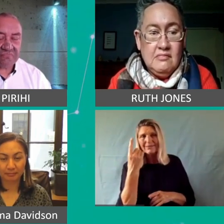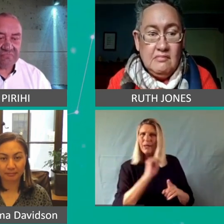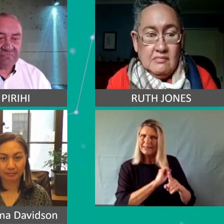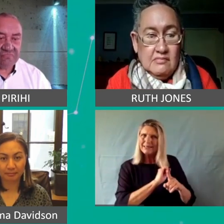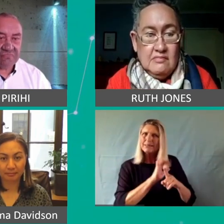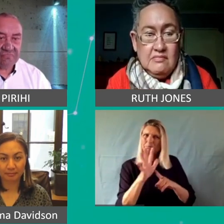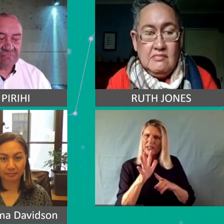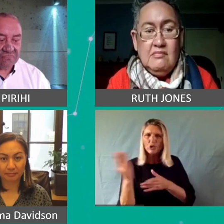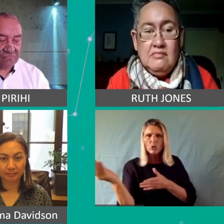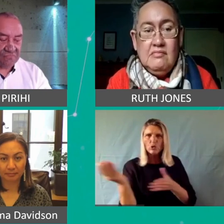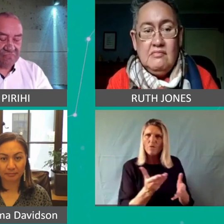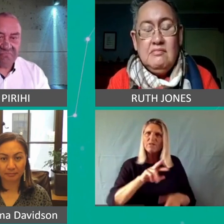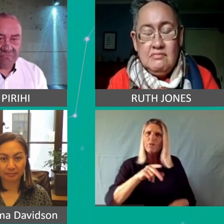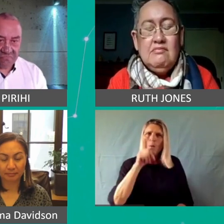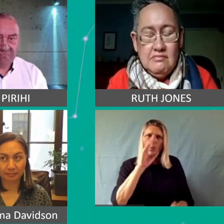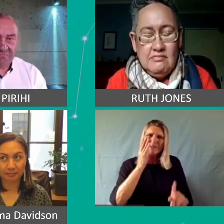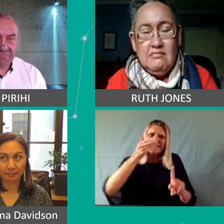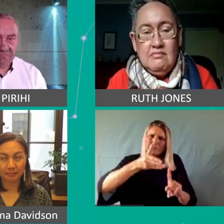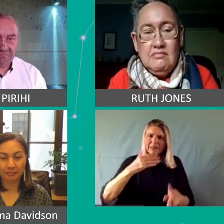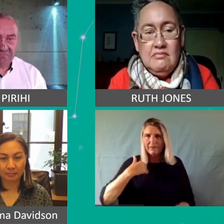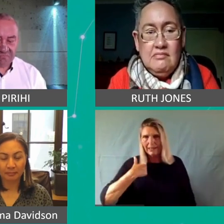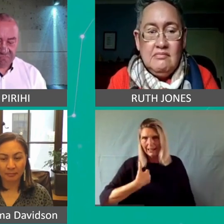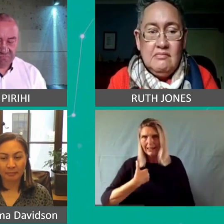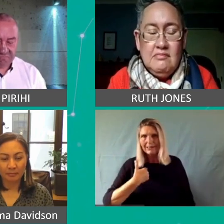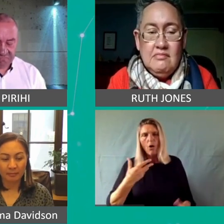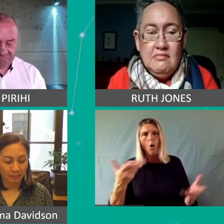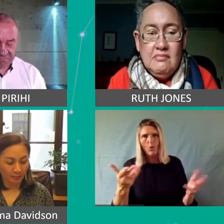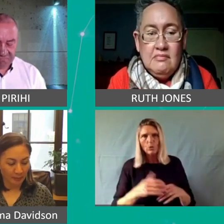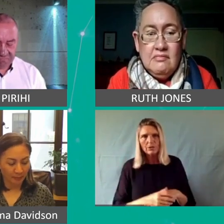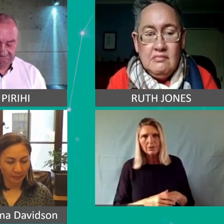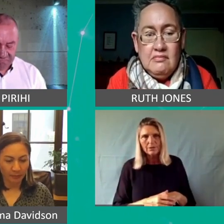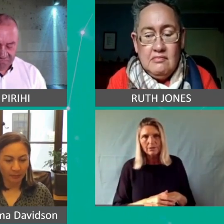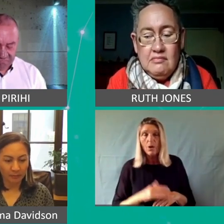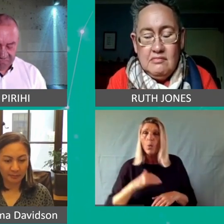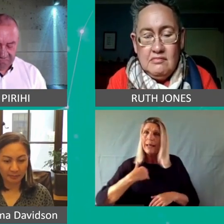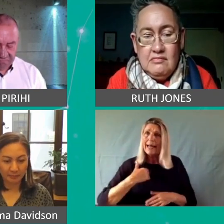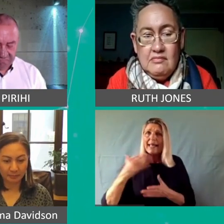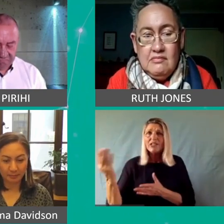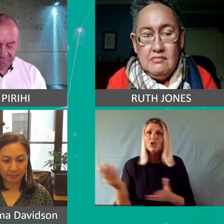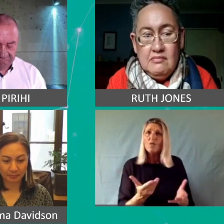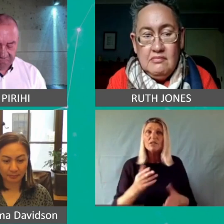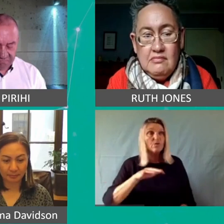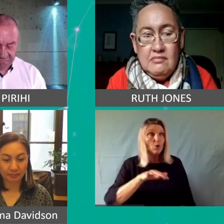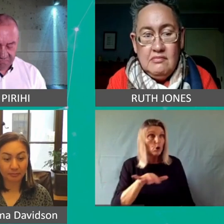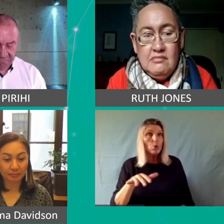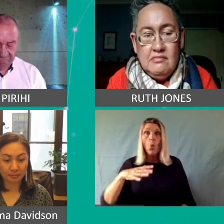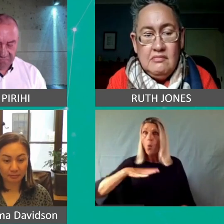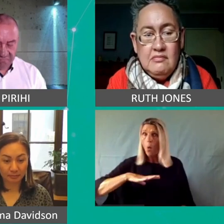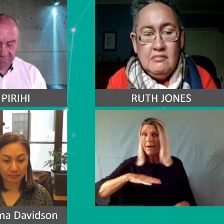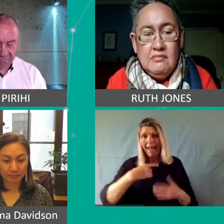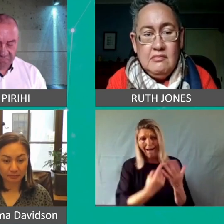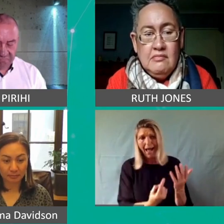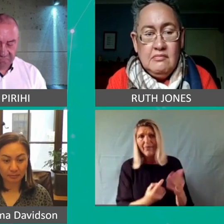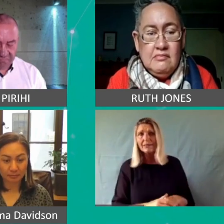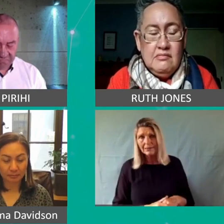have particular needs, and that we need services for women and for others who have